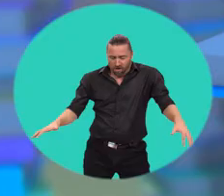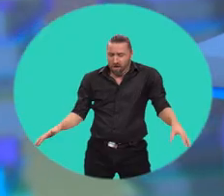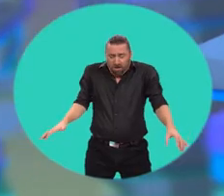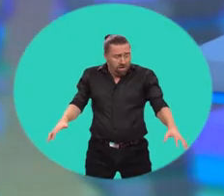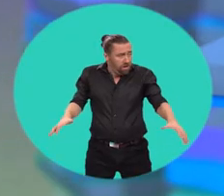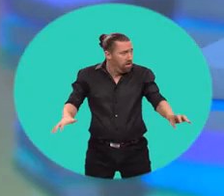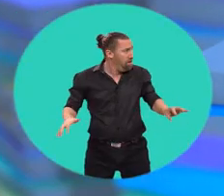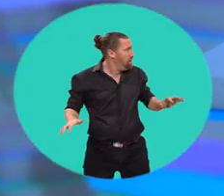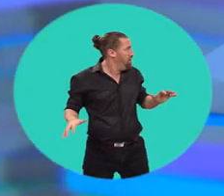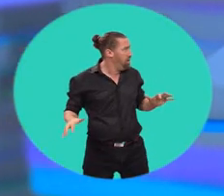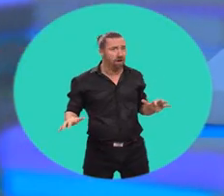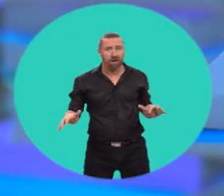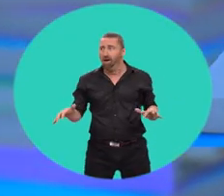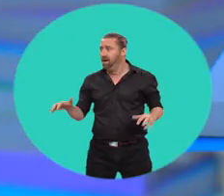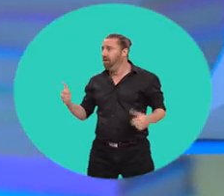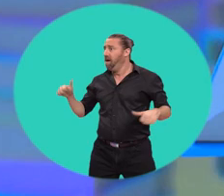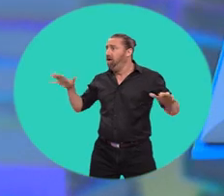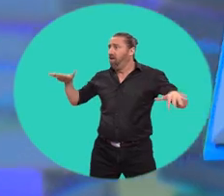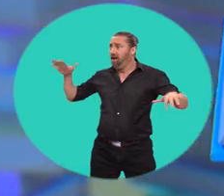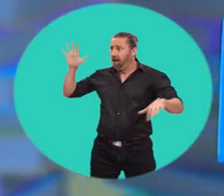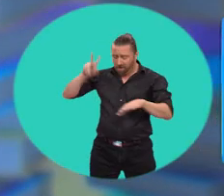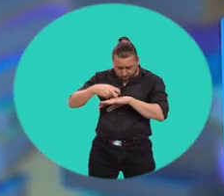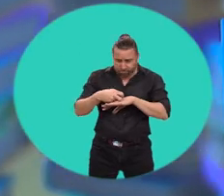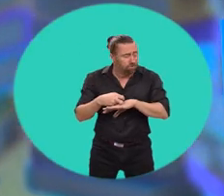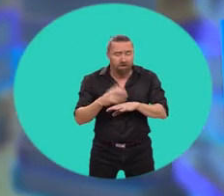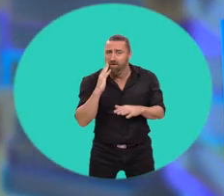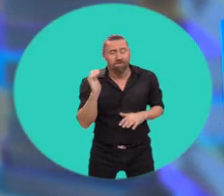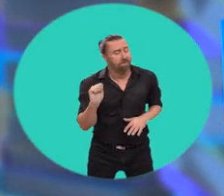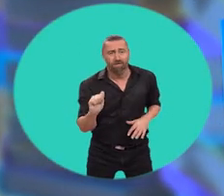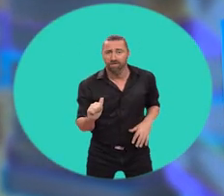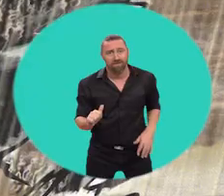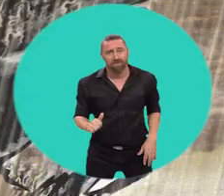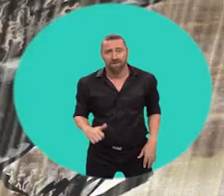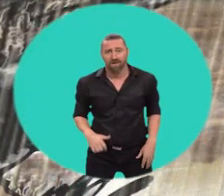up, she was shaking like jelly.